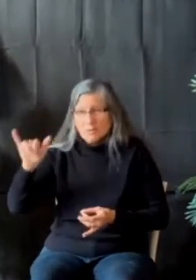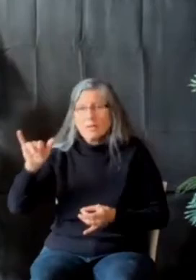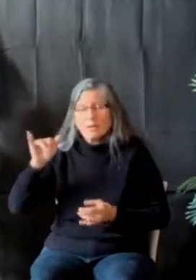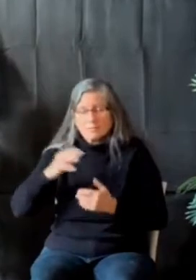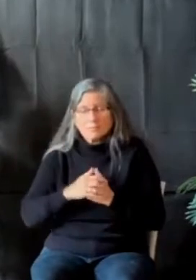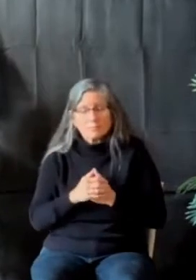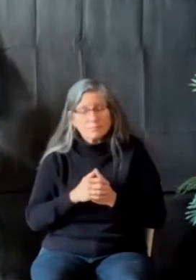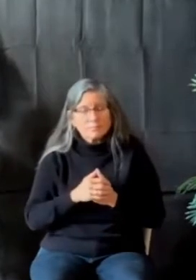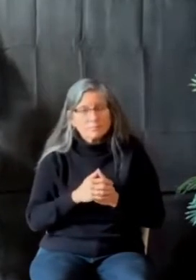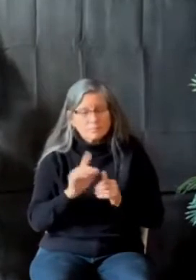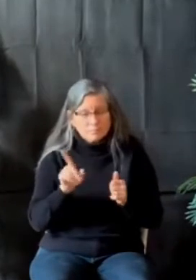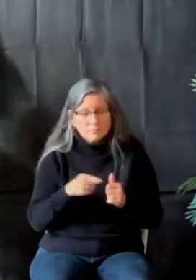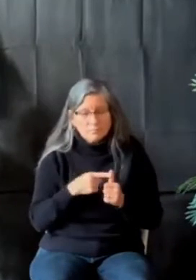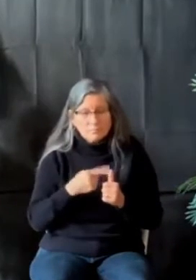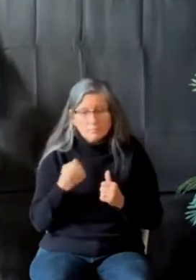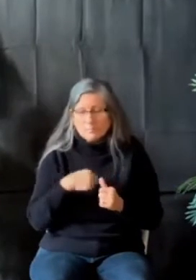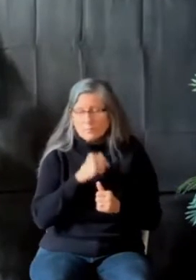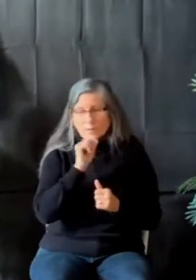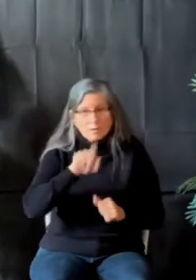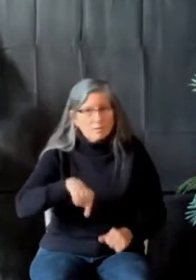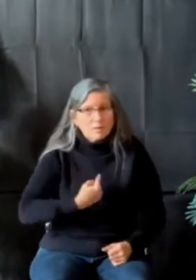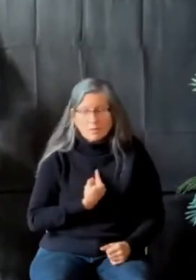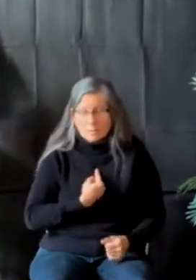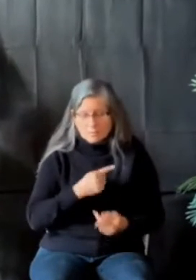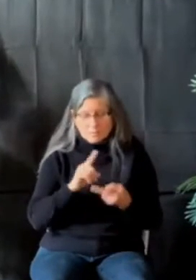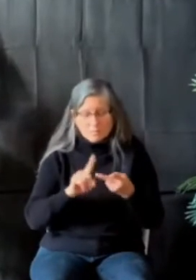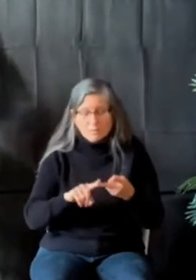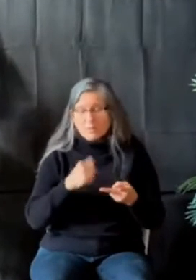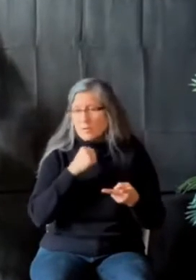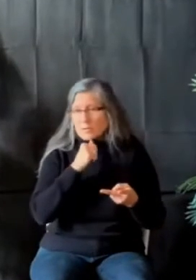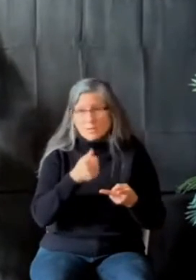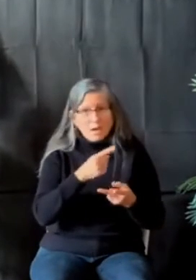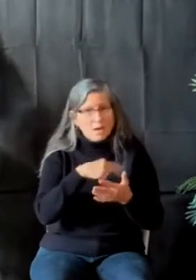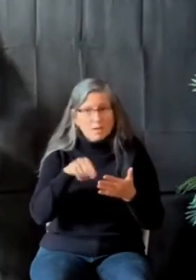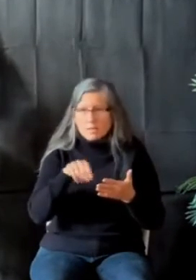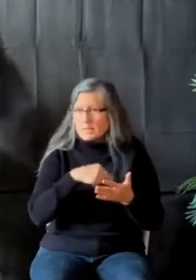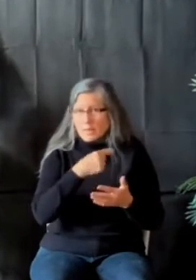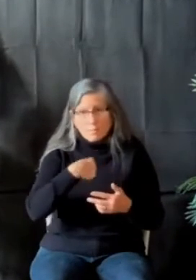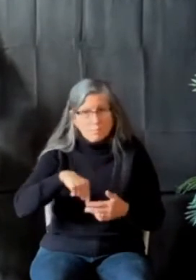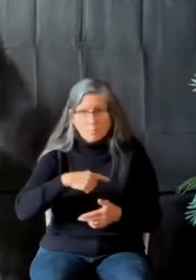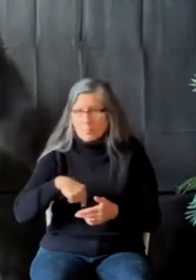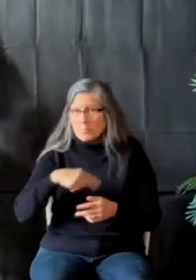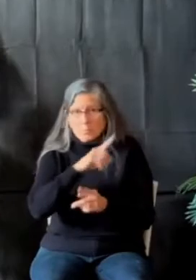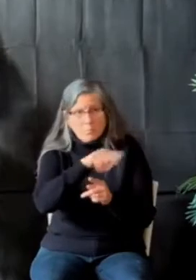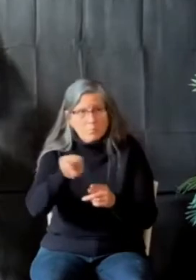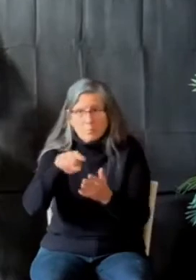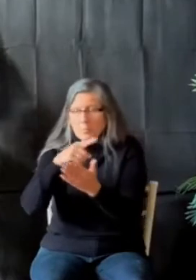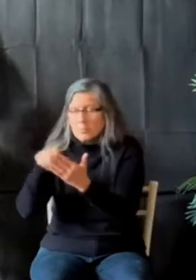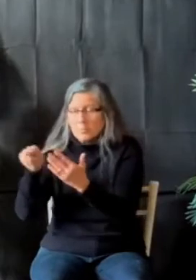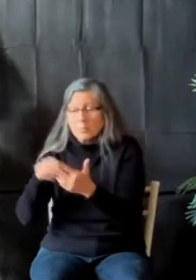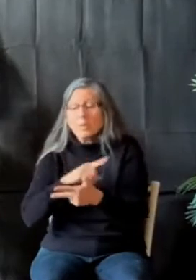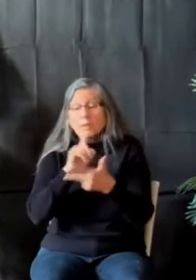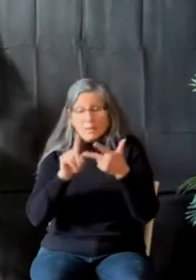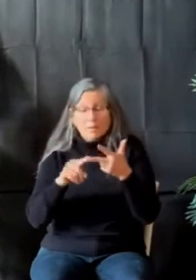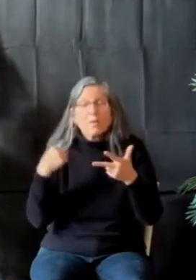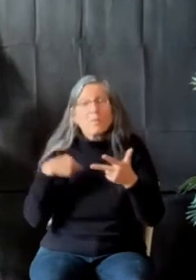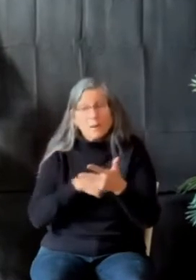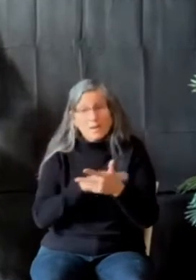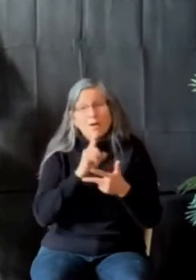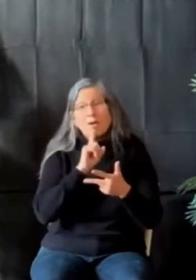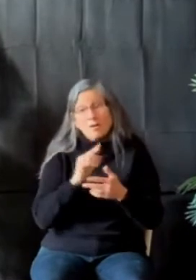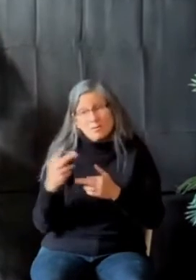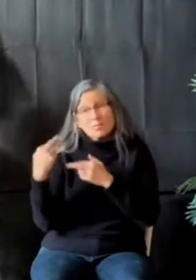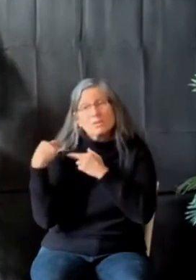So first of all, we're not alone. Secondly, we're not condemned. Third, we are